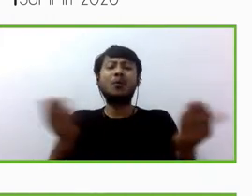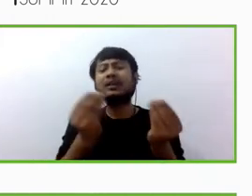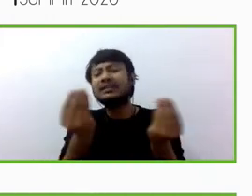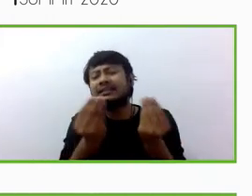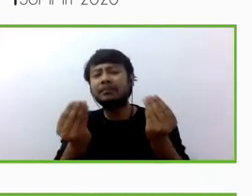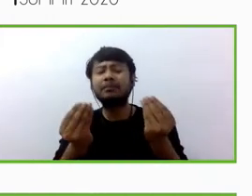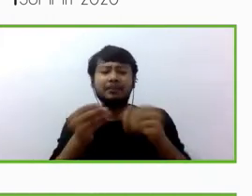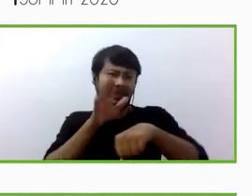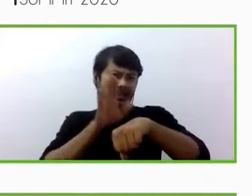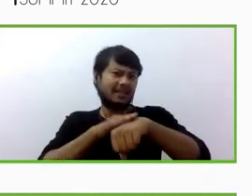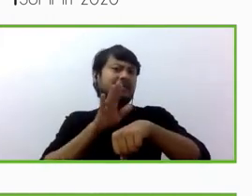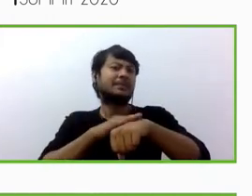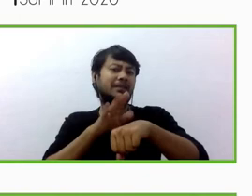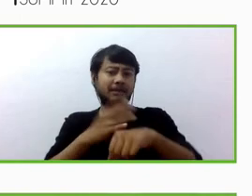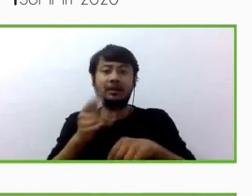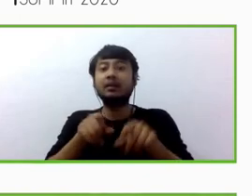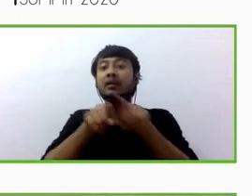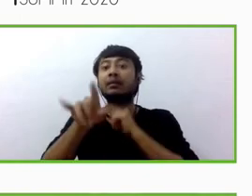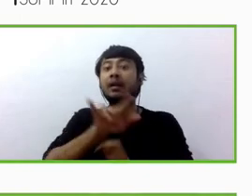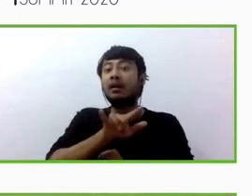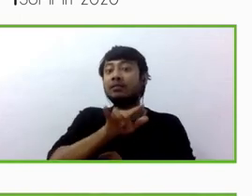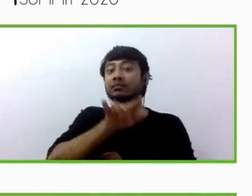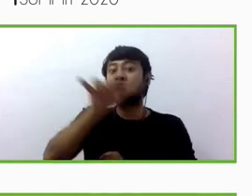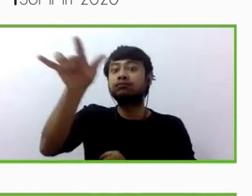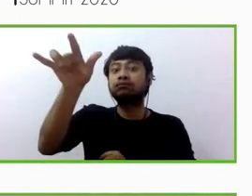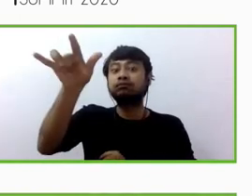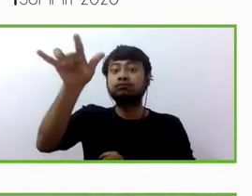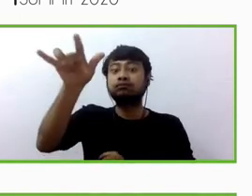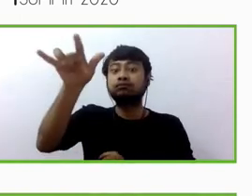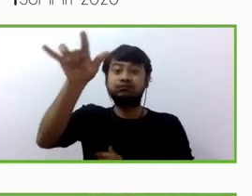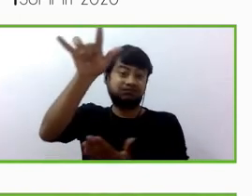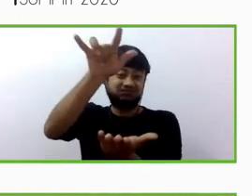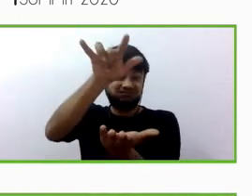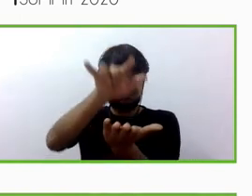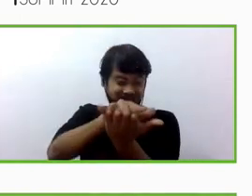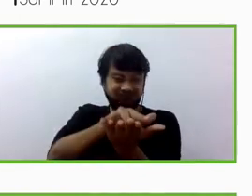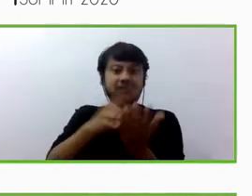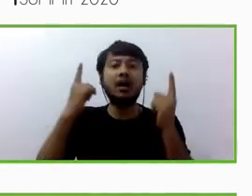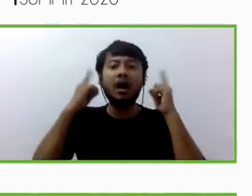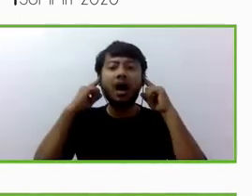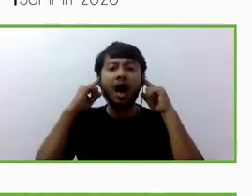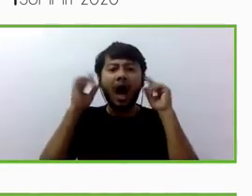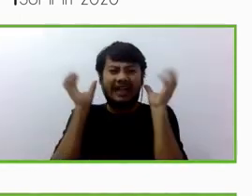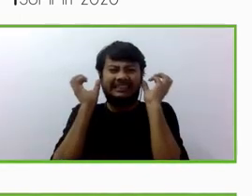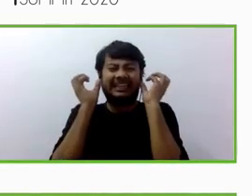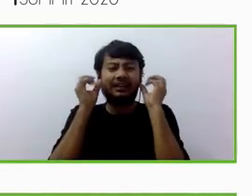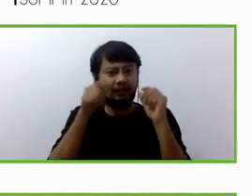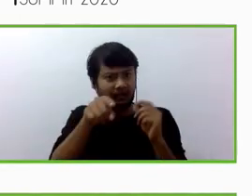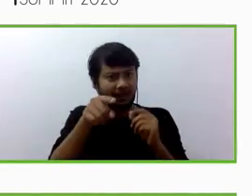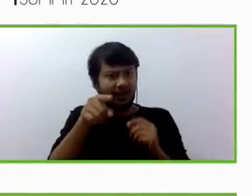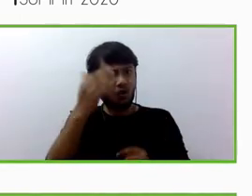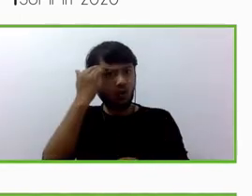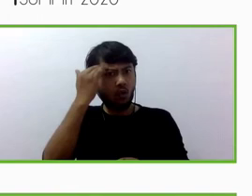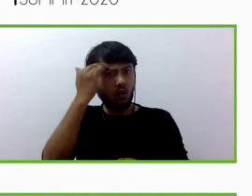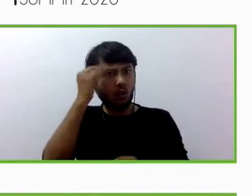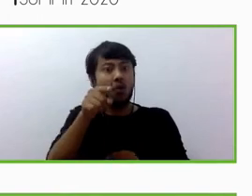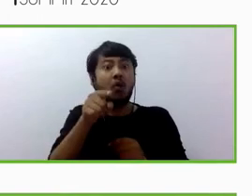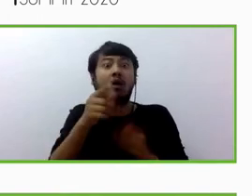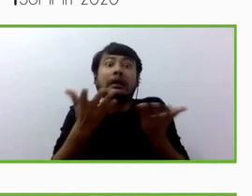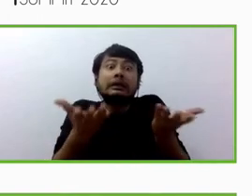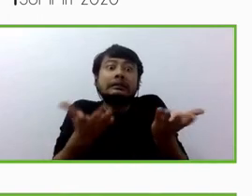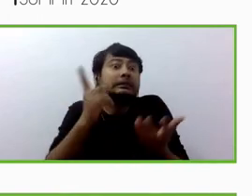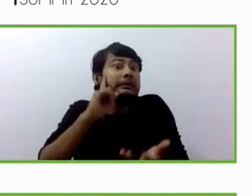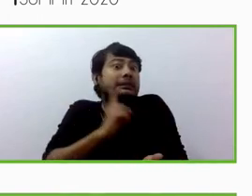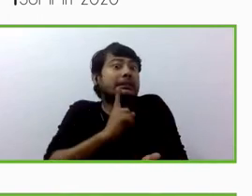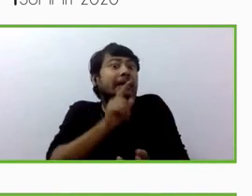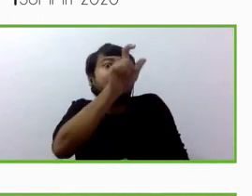It's like flying in an airplane and landing and your ears are all stuffed up and you begin to see what it's like to be deaf or hard of hearing. So